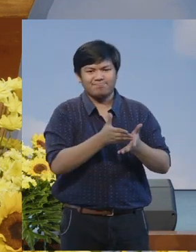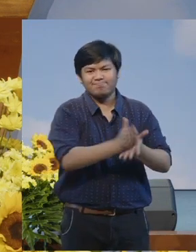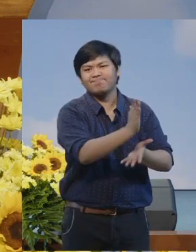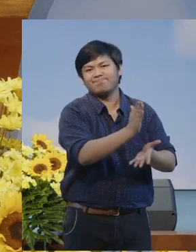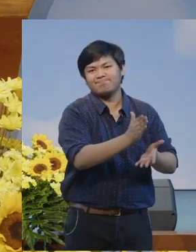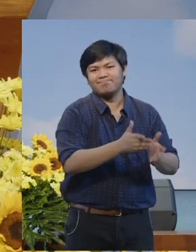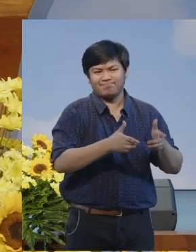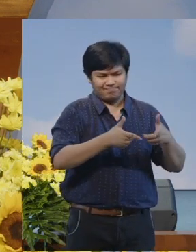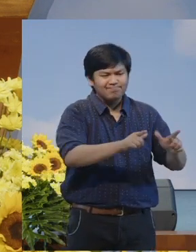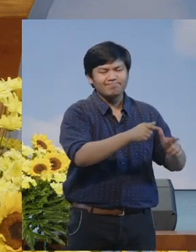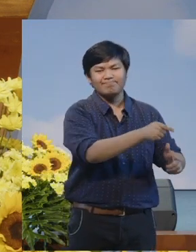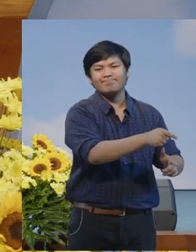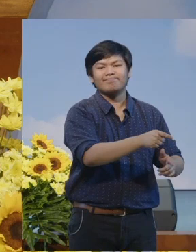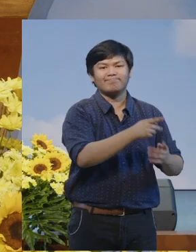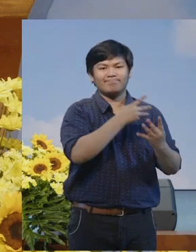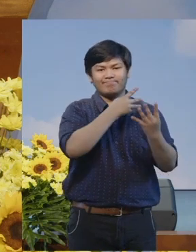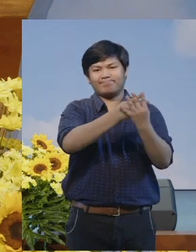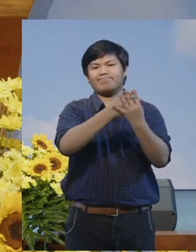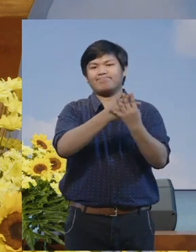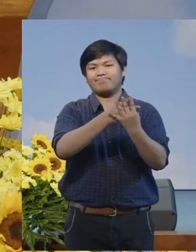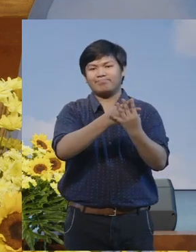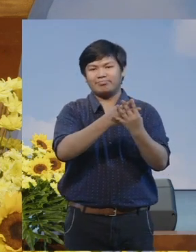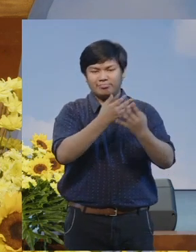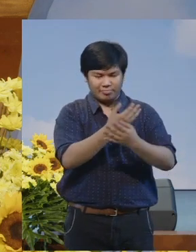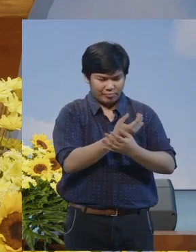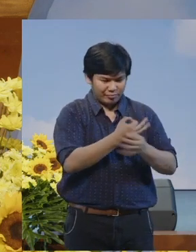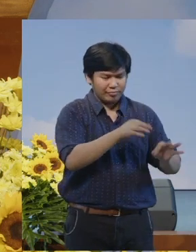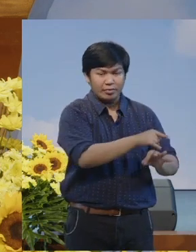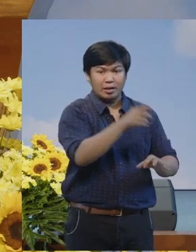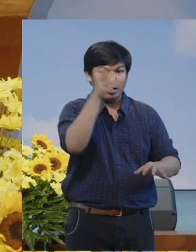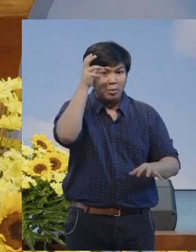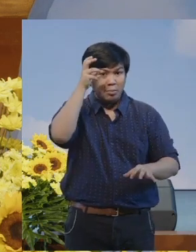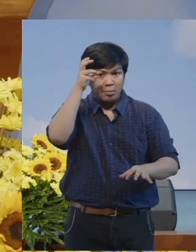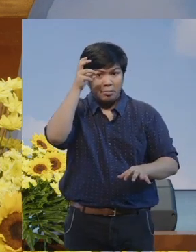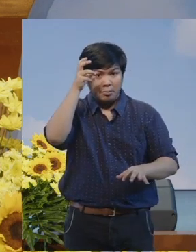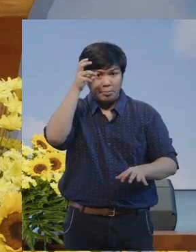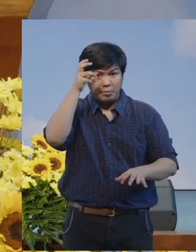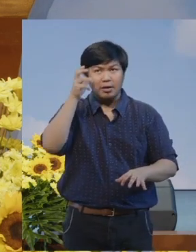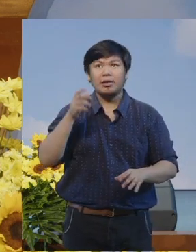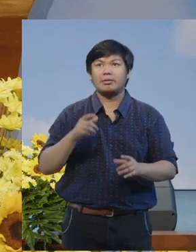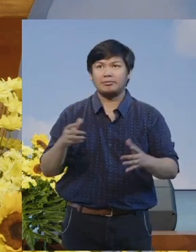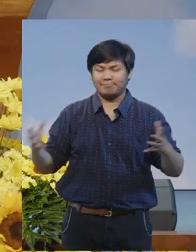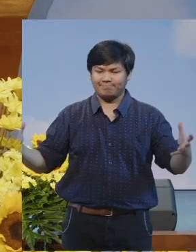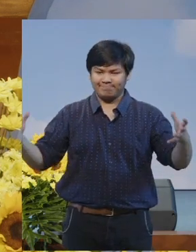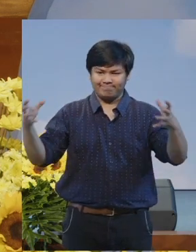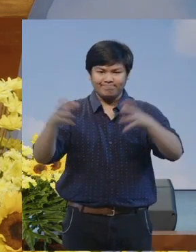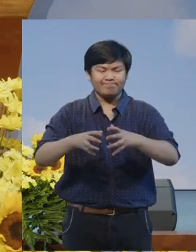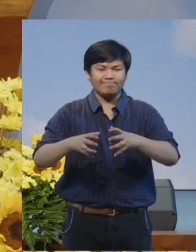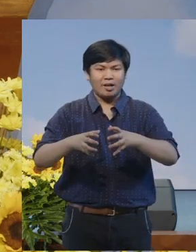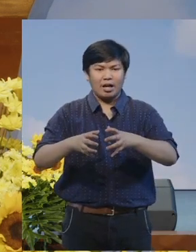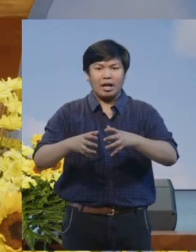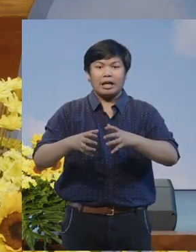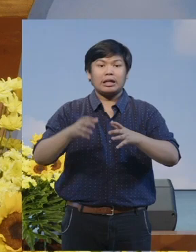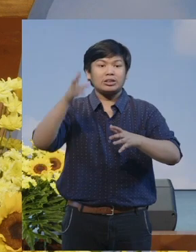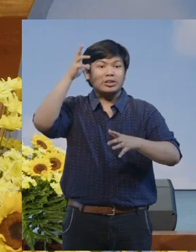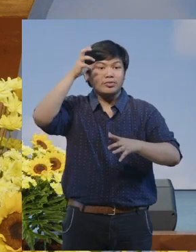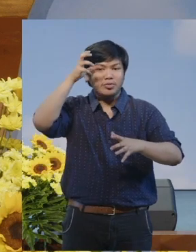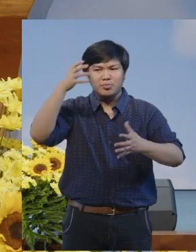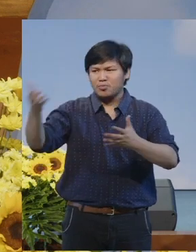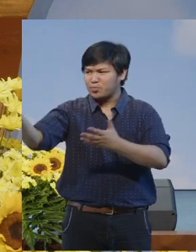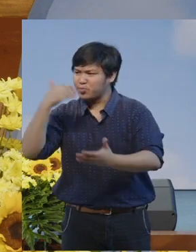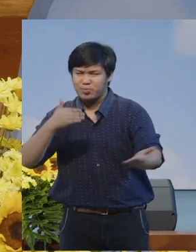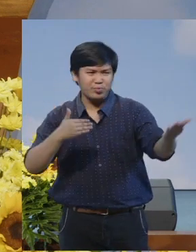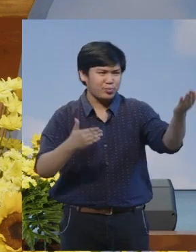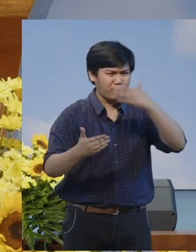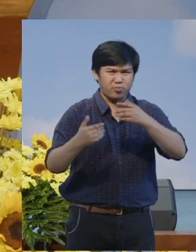at the four corners of the earth, Gog and Magog, to gather them for battle. Their number is like the